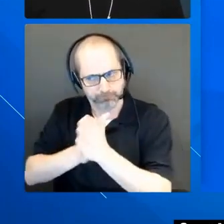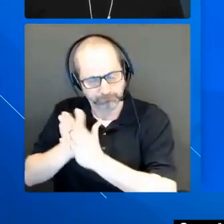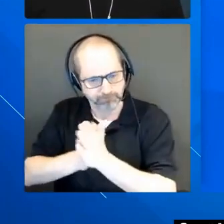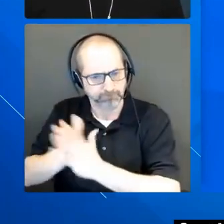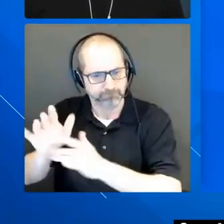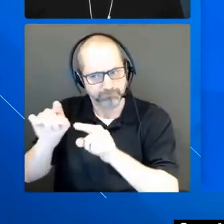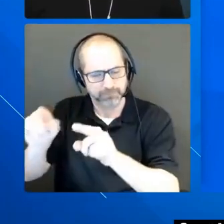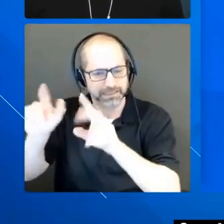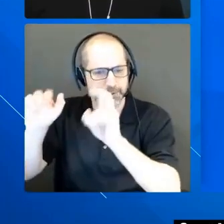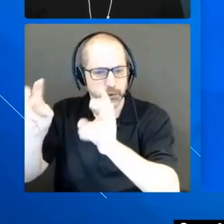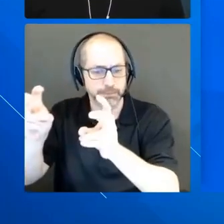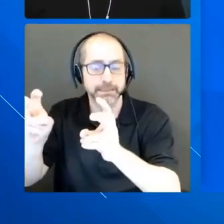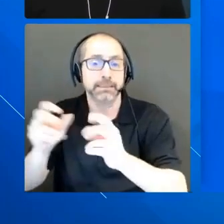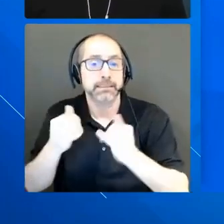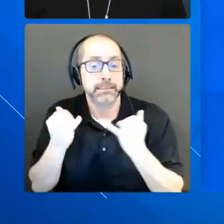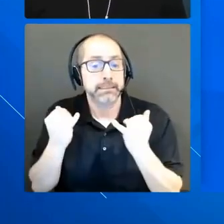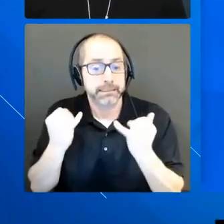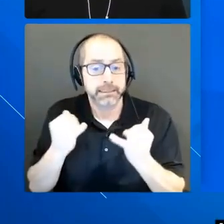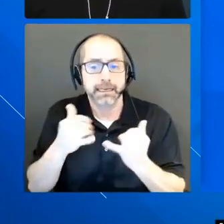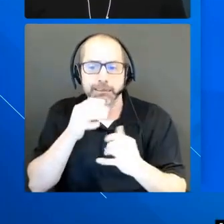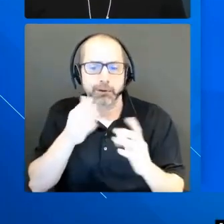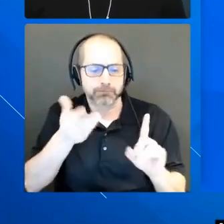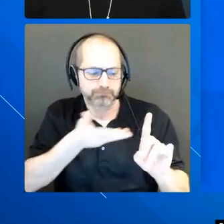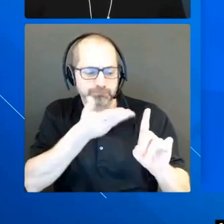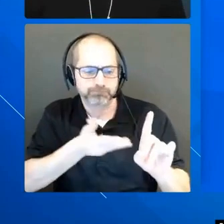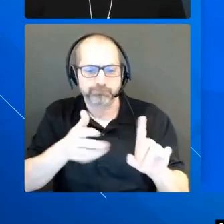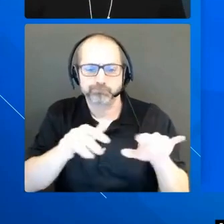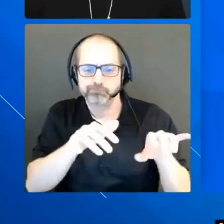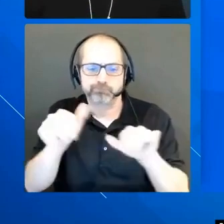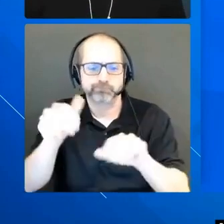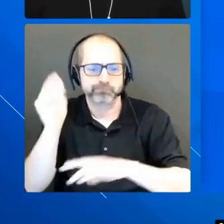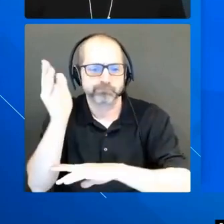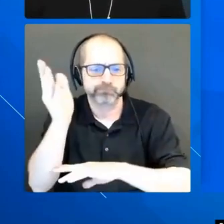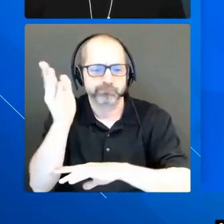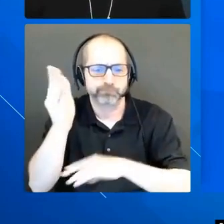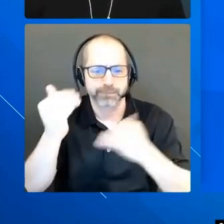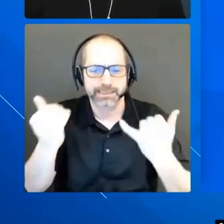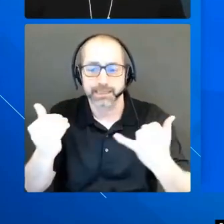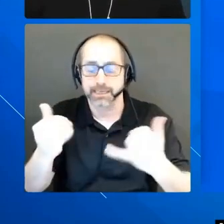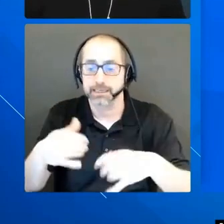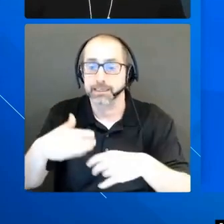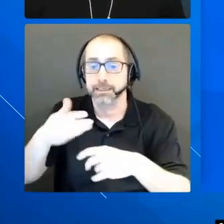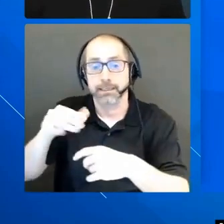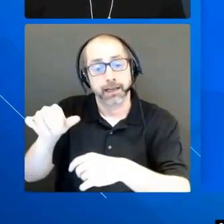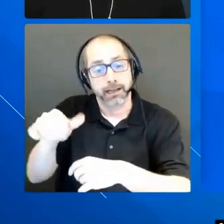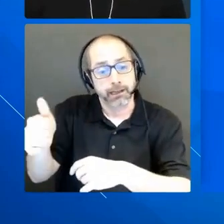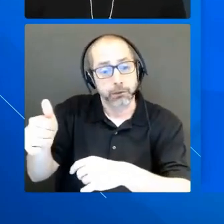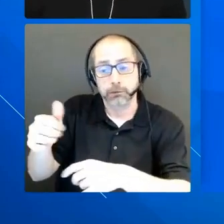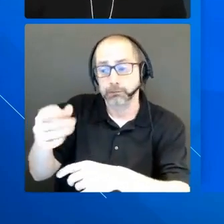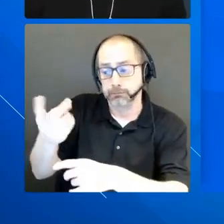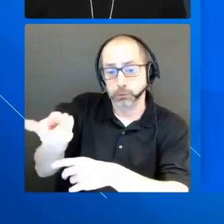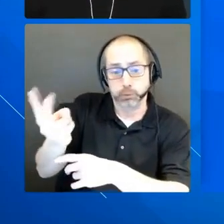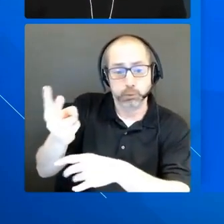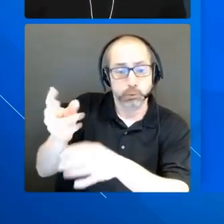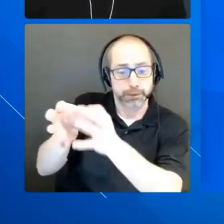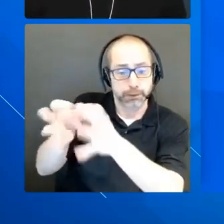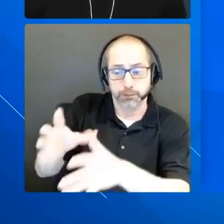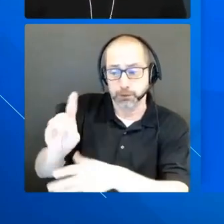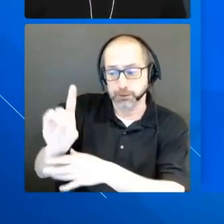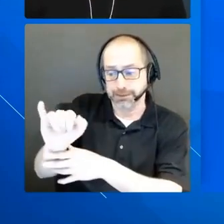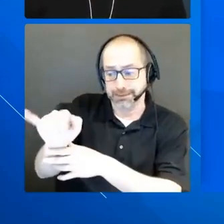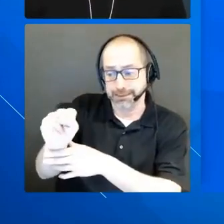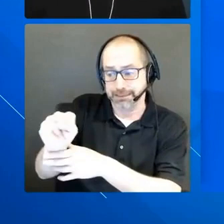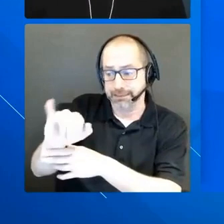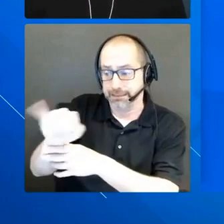today's presentation. We also have ASL interpreters, Dean and Janine. Thank you both for being here as